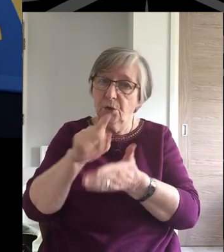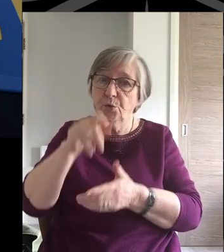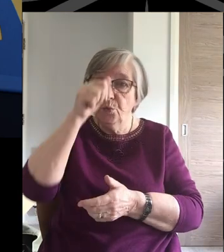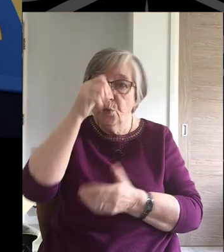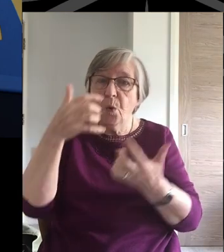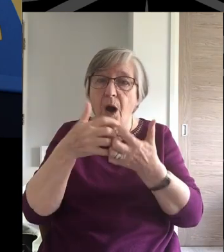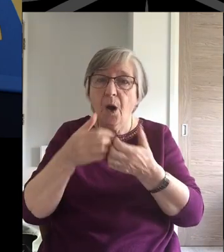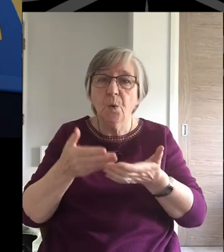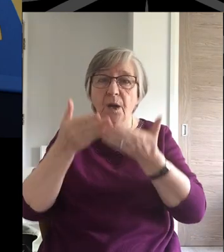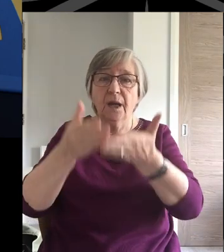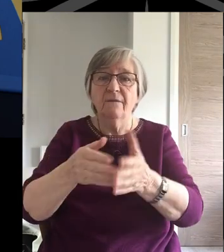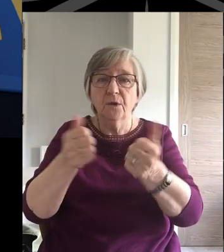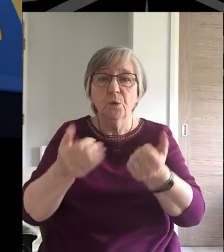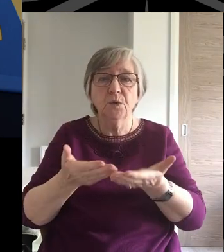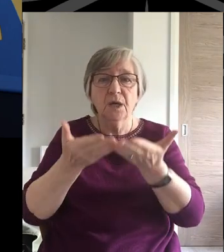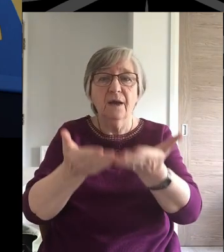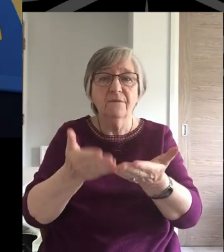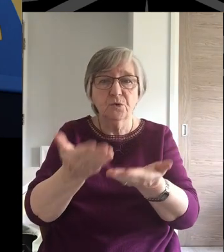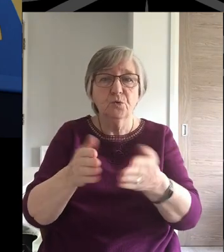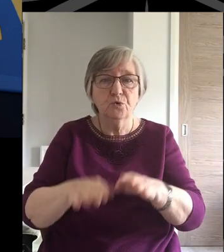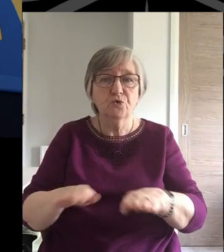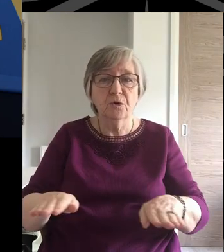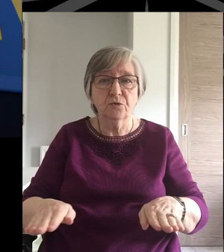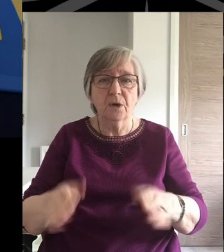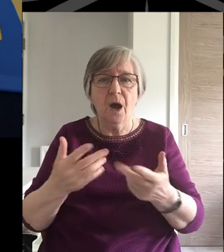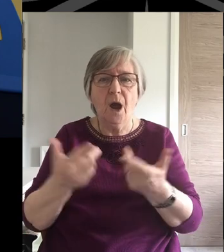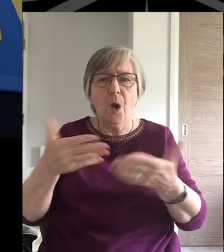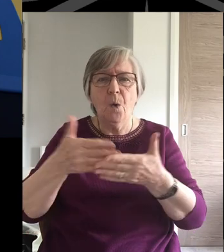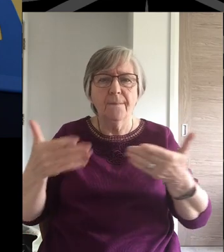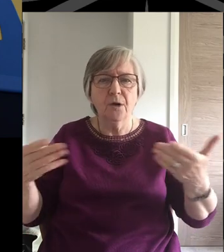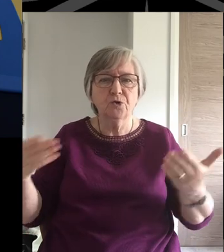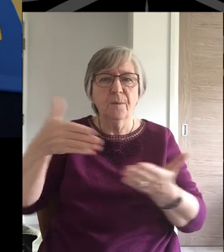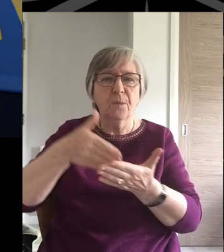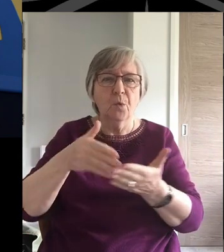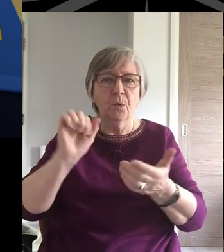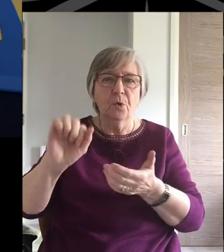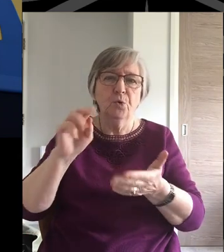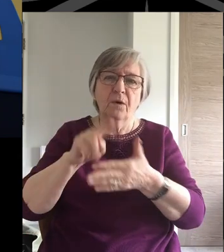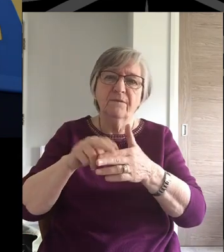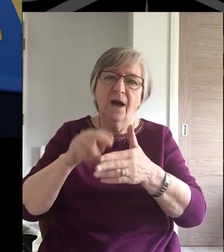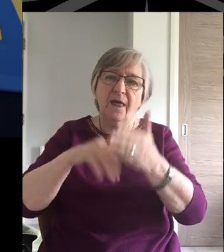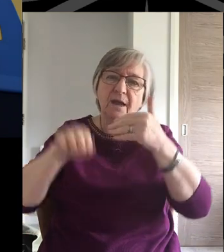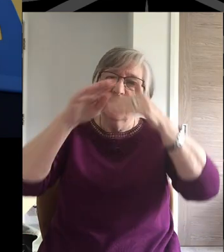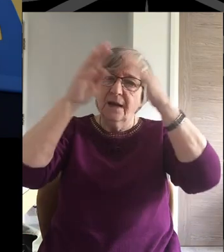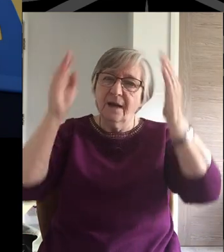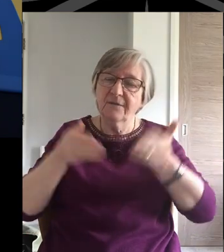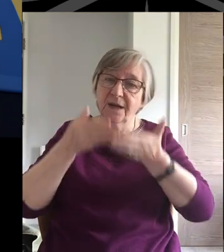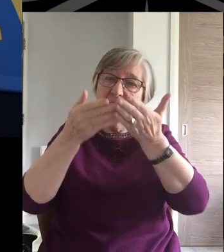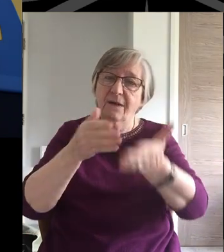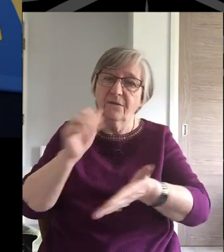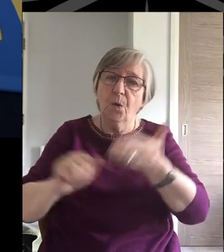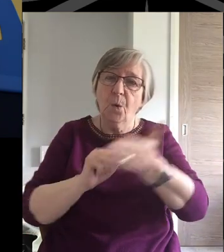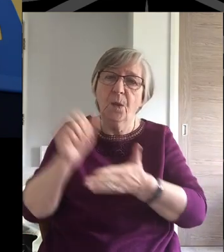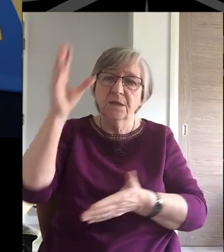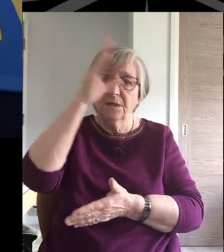give good gifts to your children, how much more will your Father in heaven give the Holy Spirit to those who ask